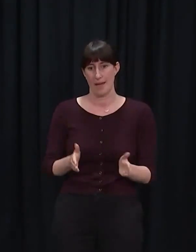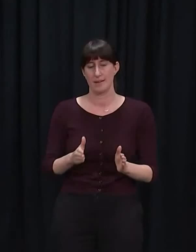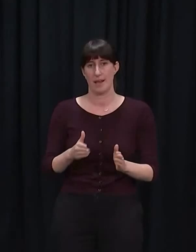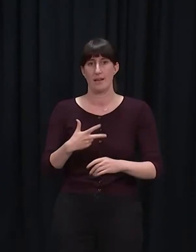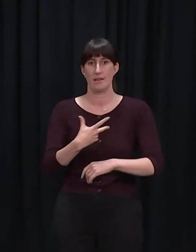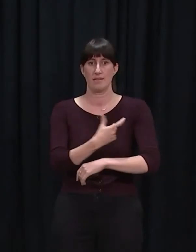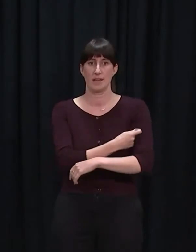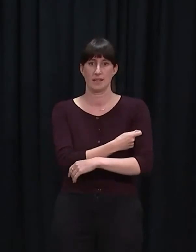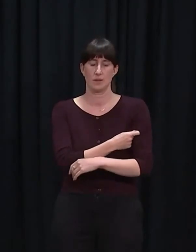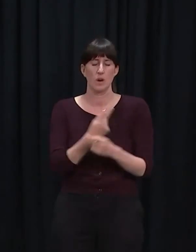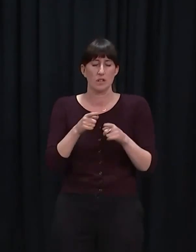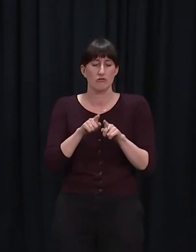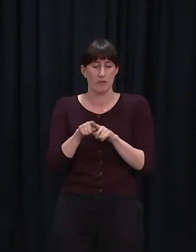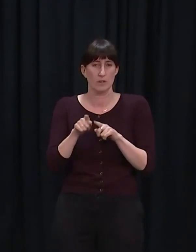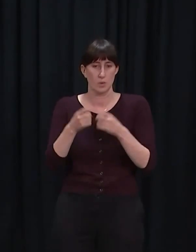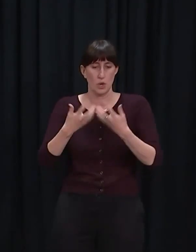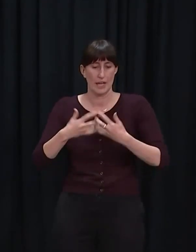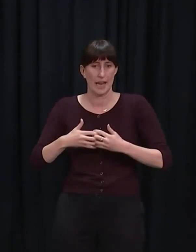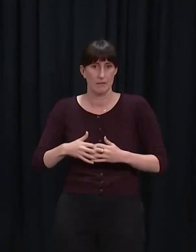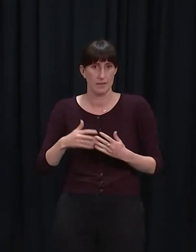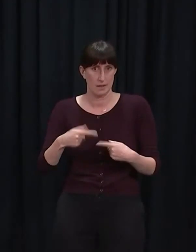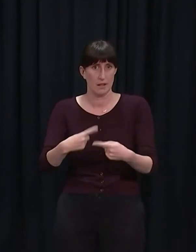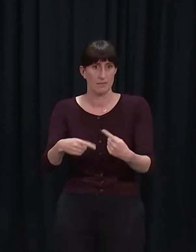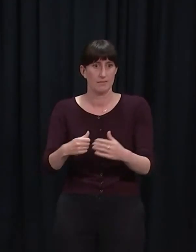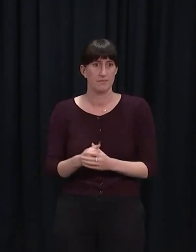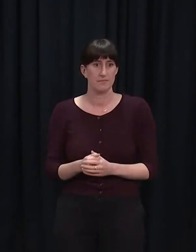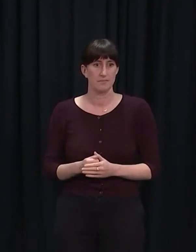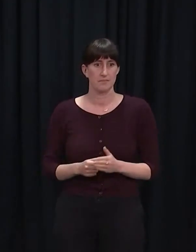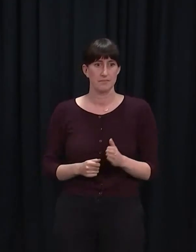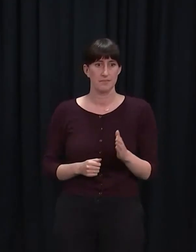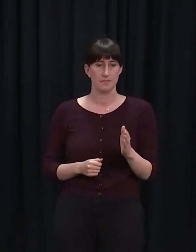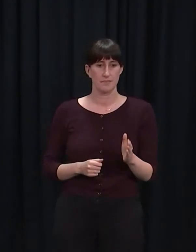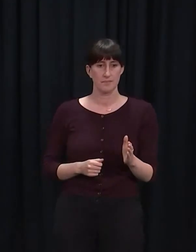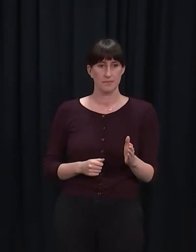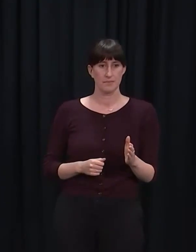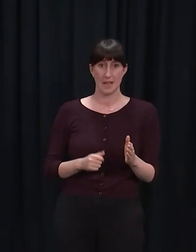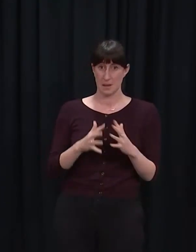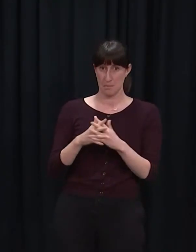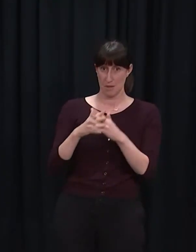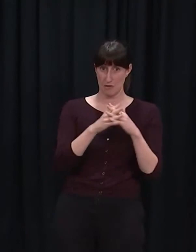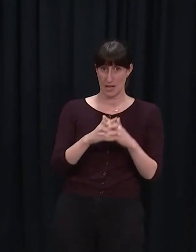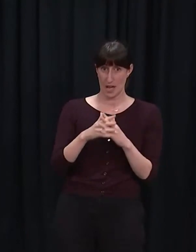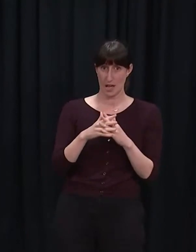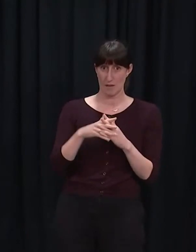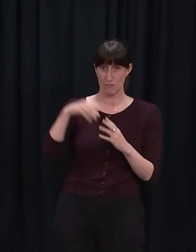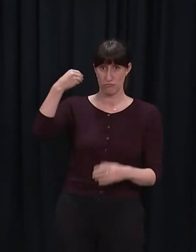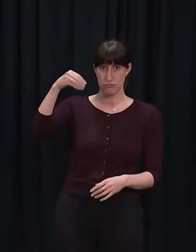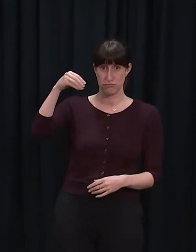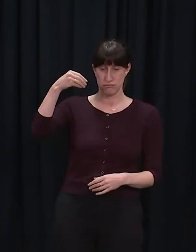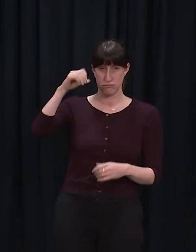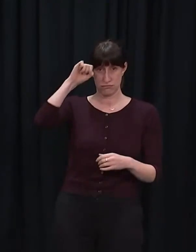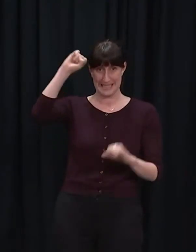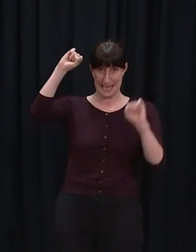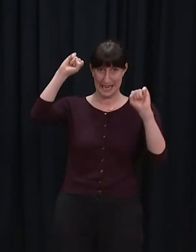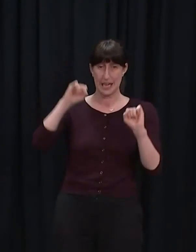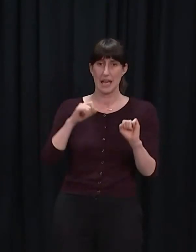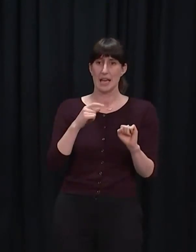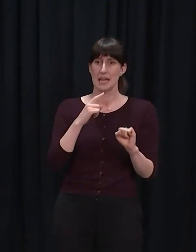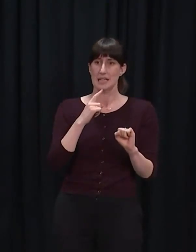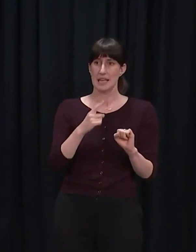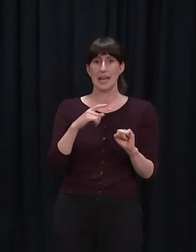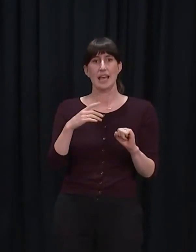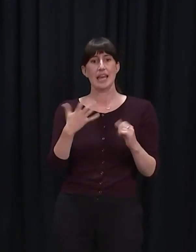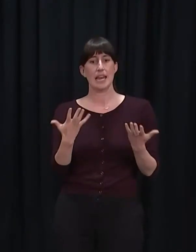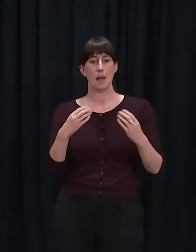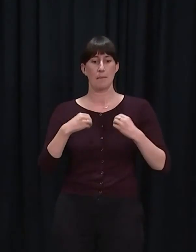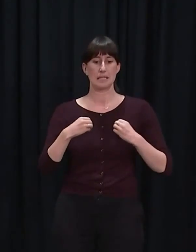we'll continue to work our way through that. The US, my understanding is that Biden has opted to mandate vaccines for any workplaces bigger than 100 people, or